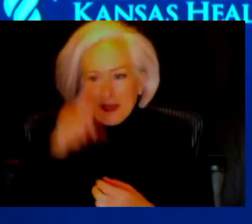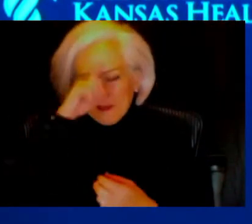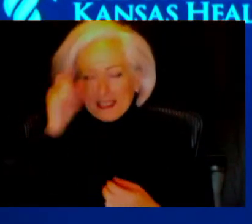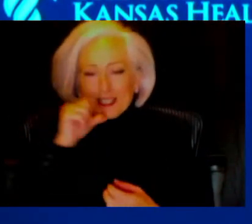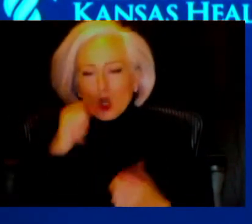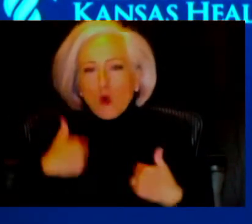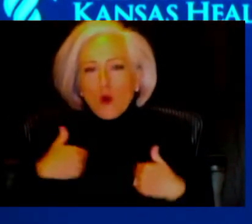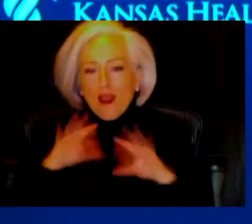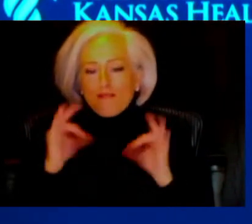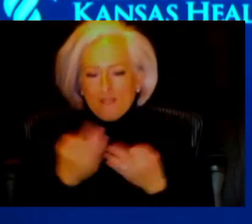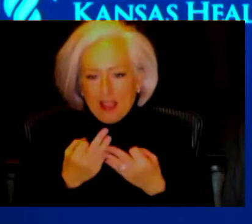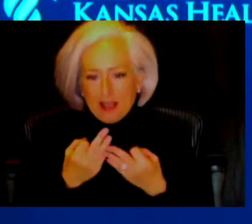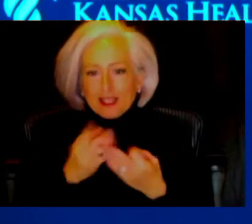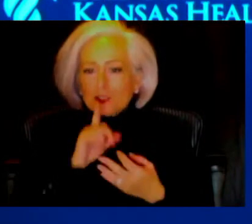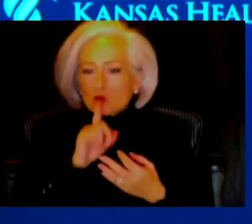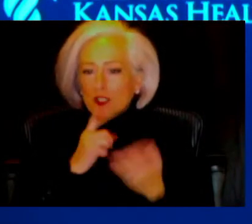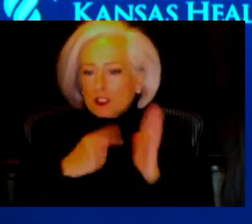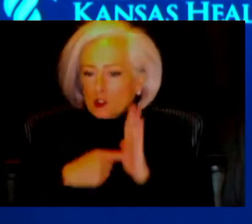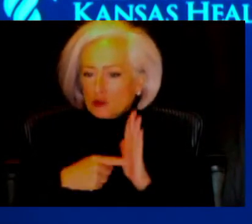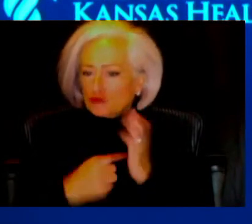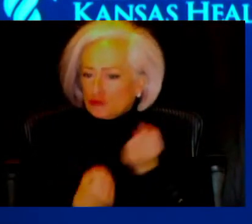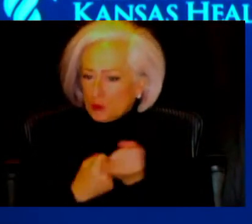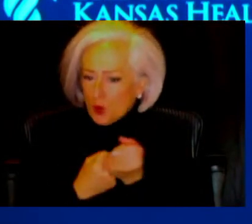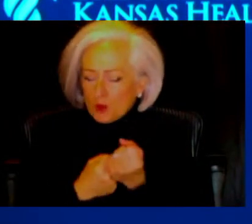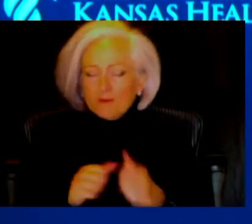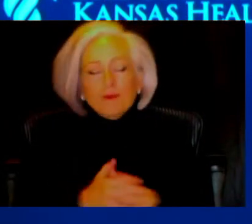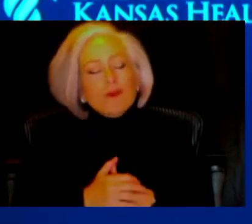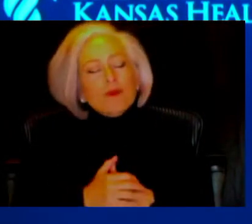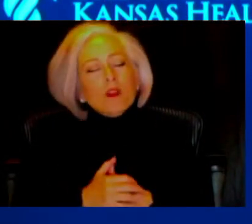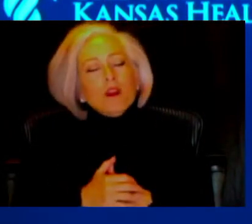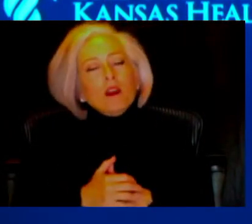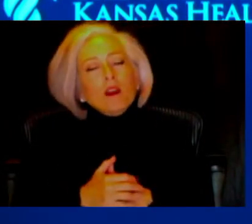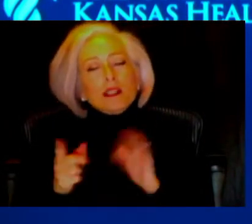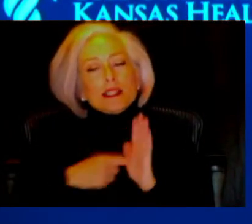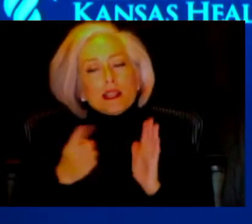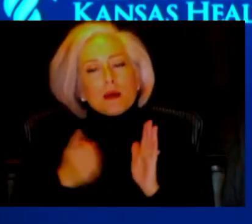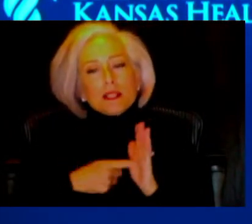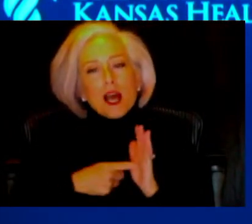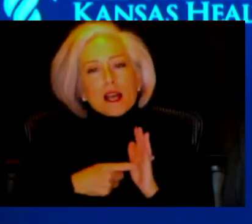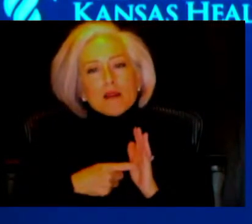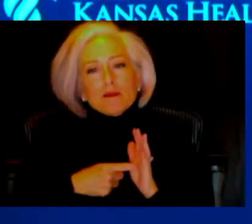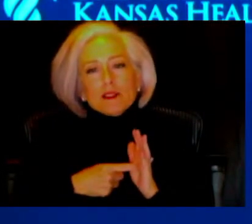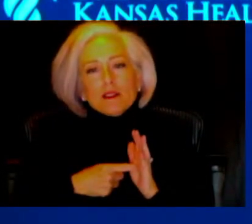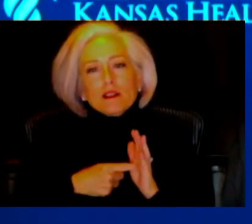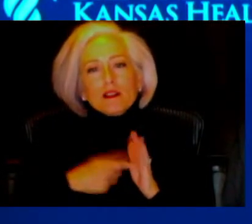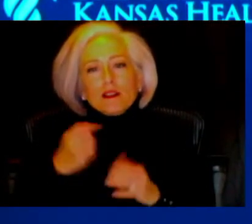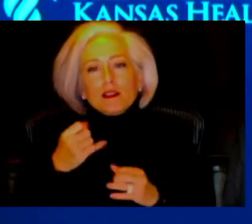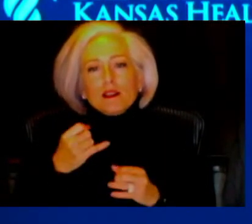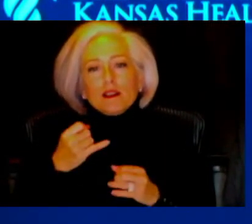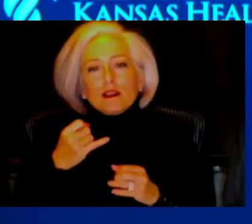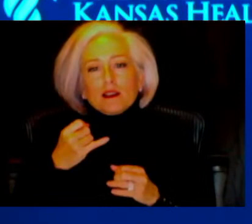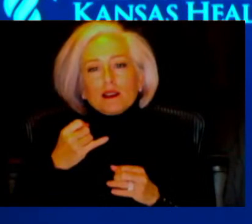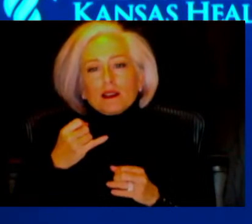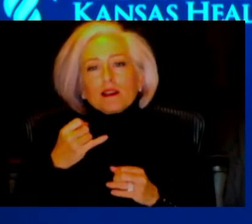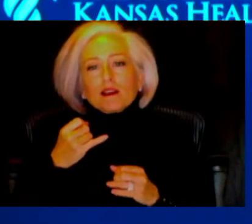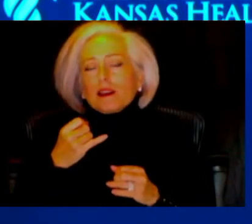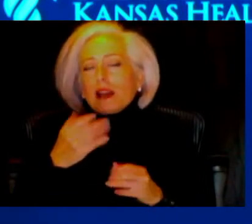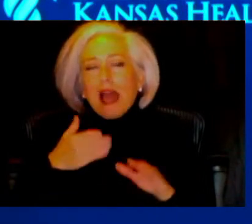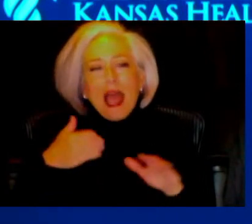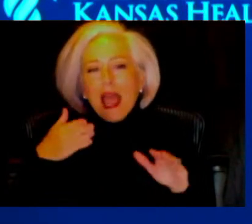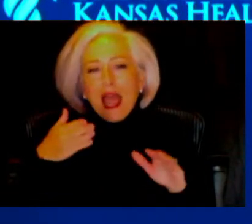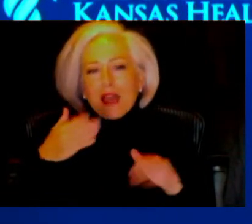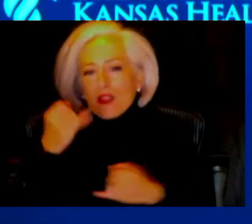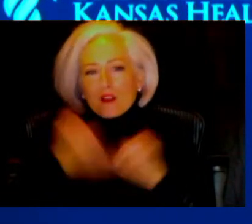being there with them. And sometimes, their final trip out of here, after, they've